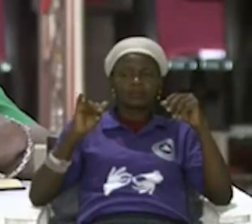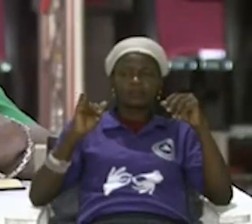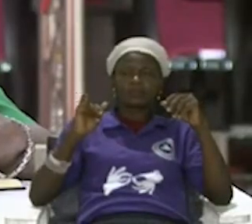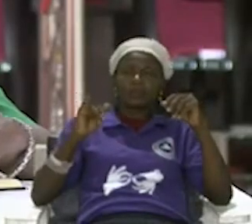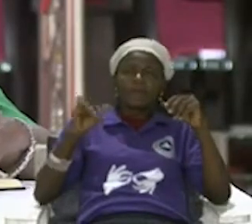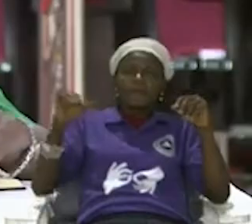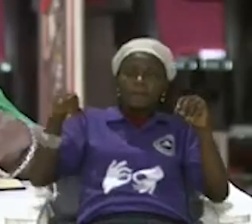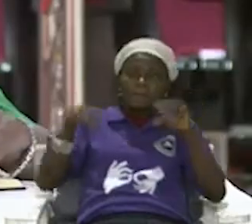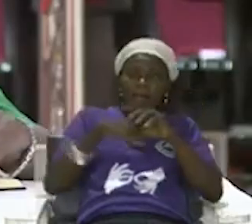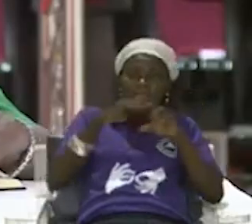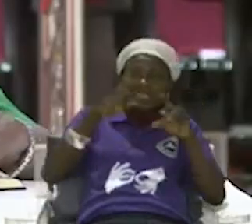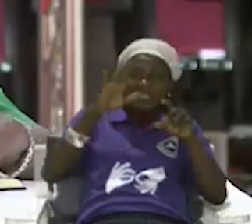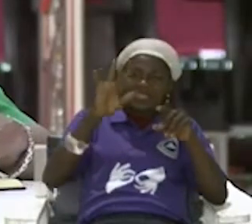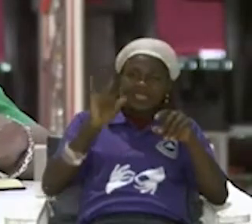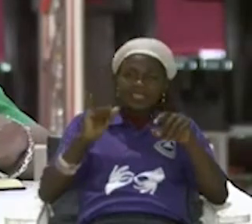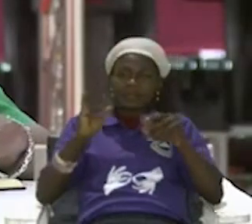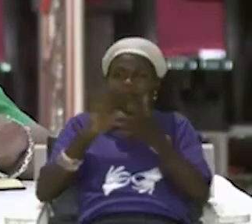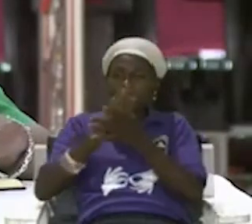maritally,